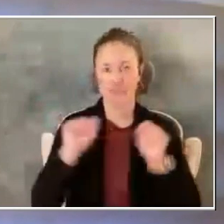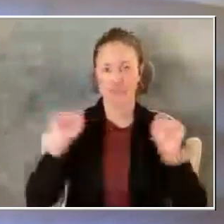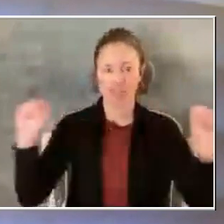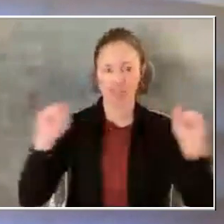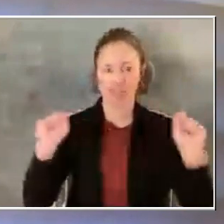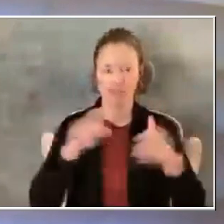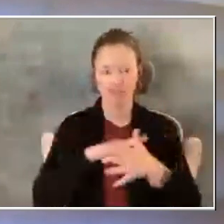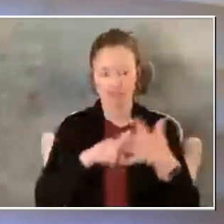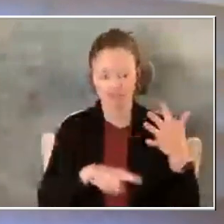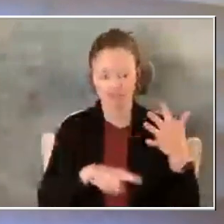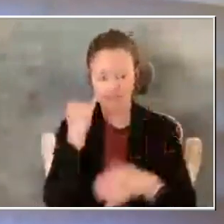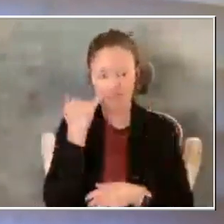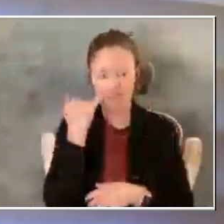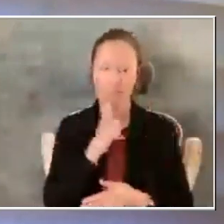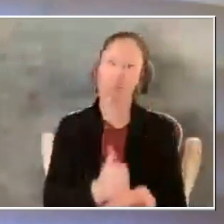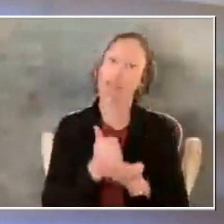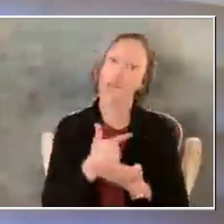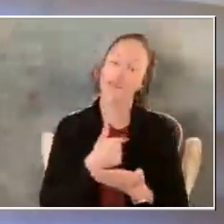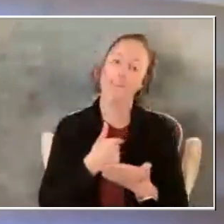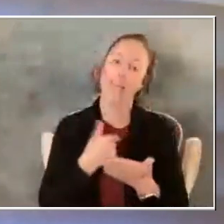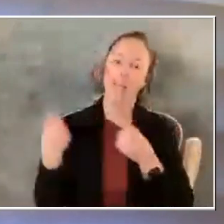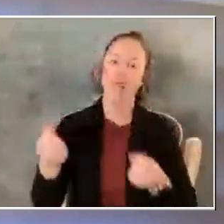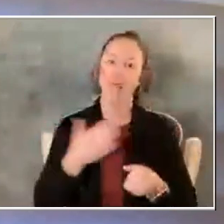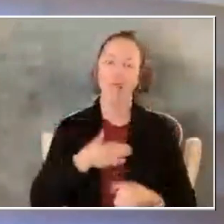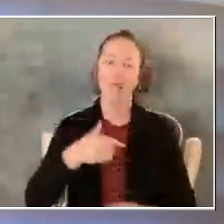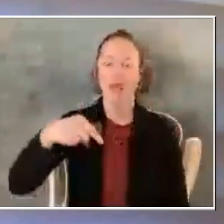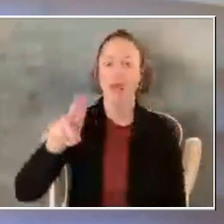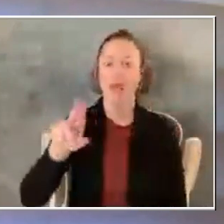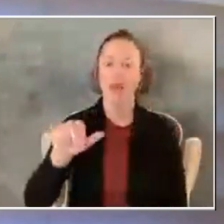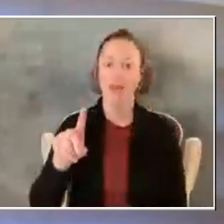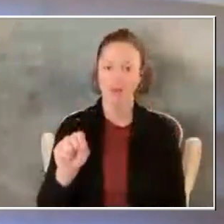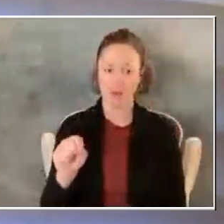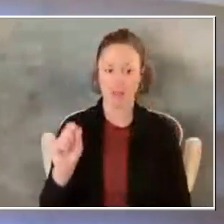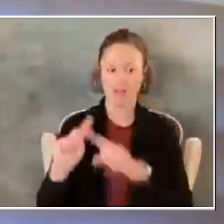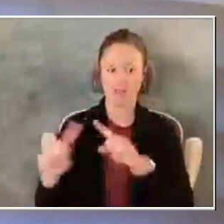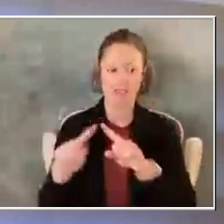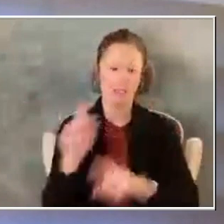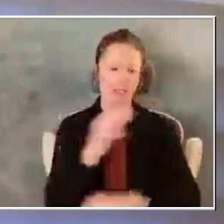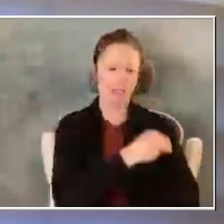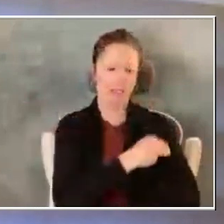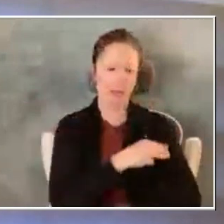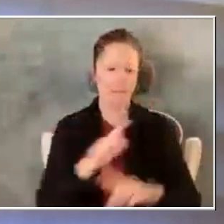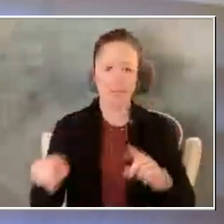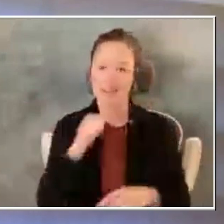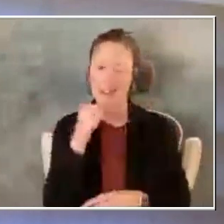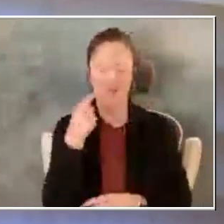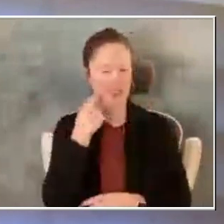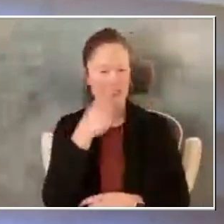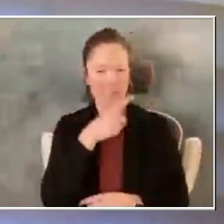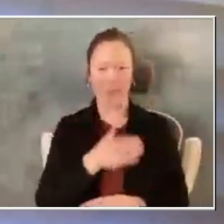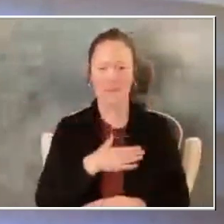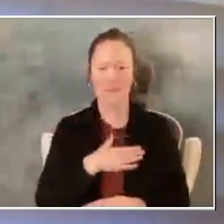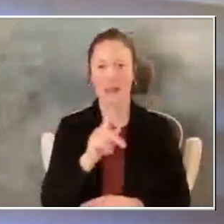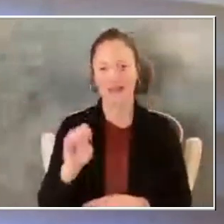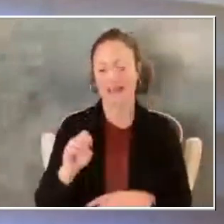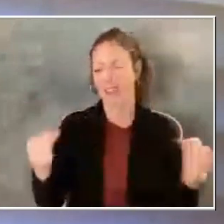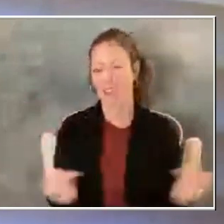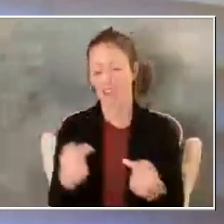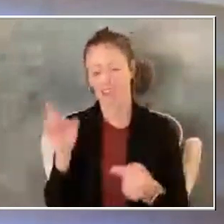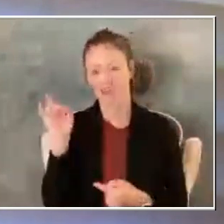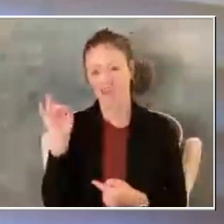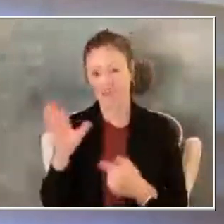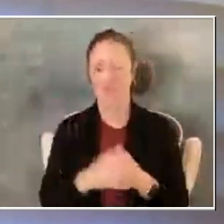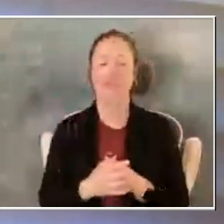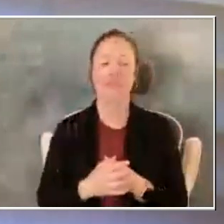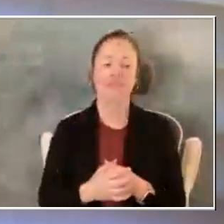to strengthen my quads and things like that. But I haven't been able to do those recently because of the knee pain.